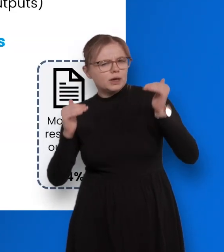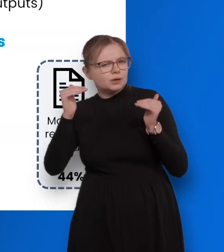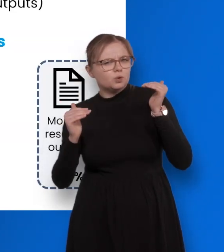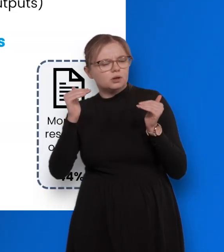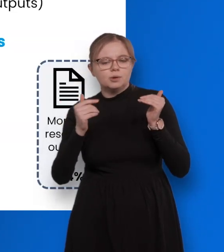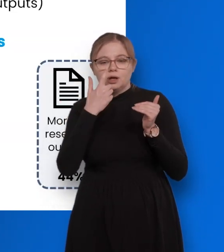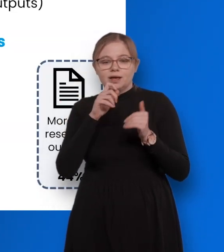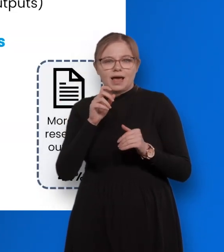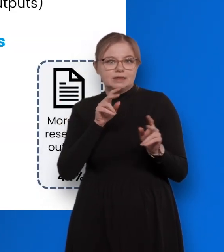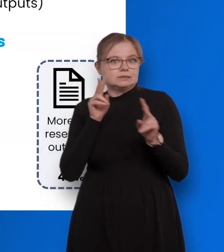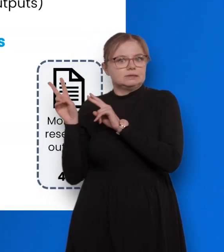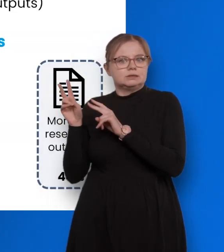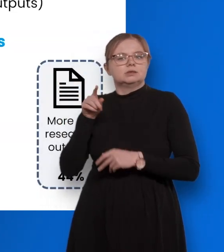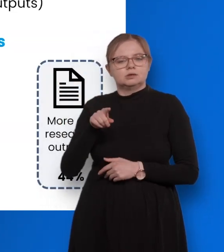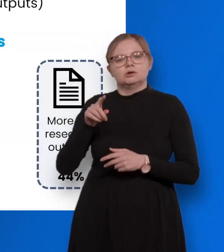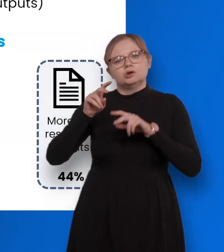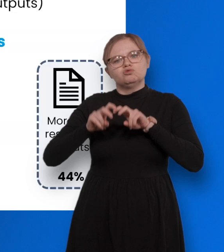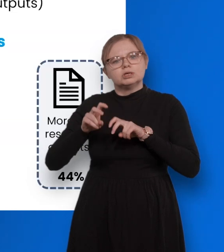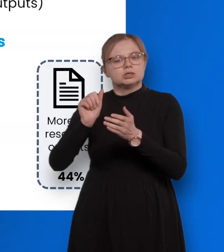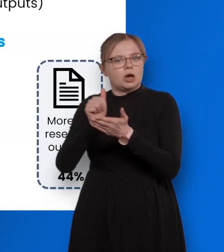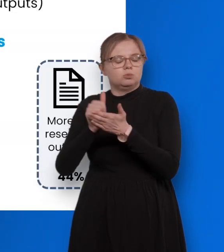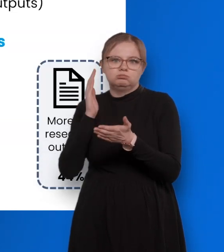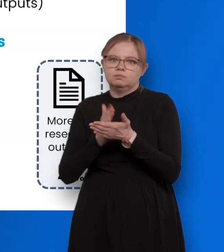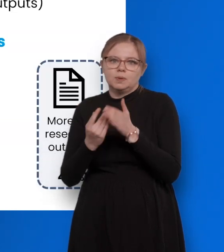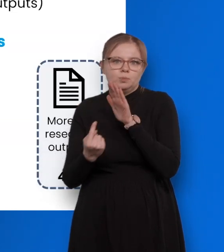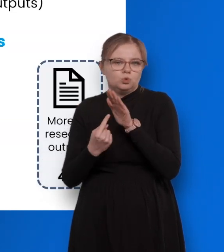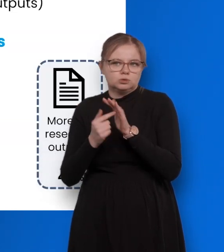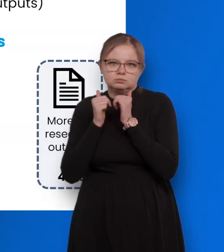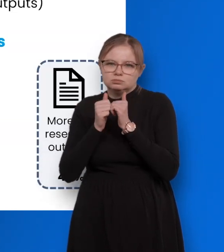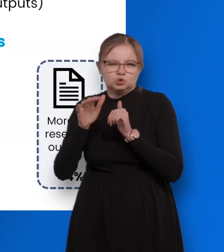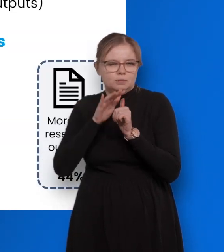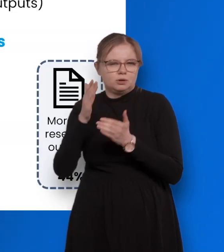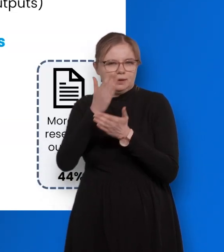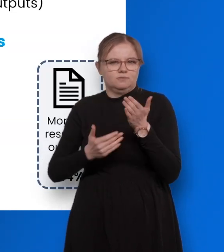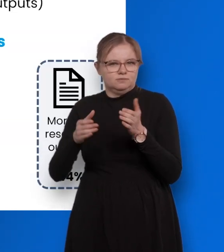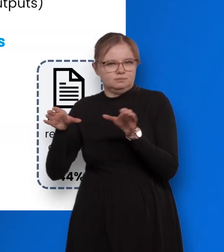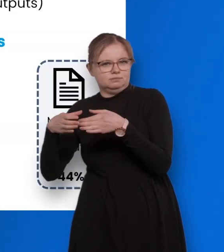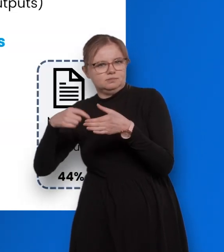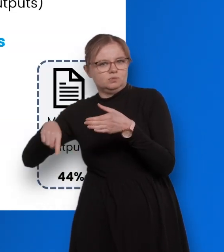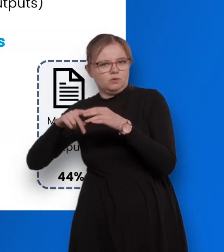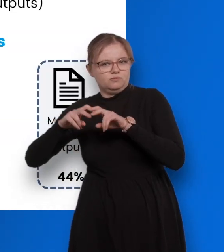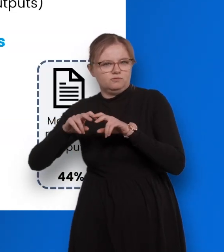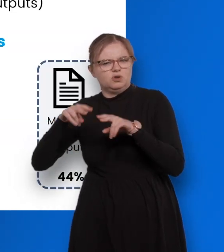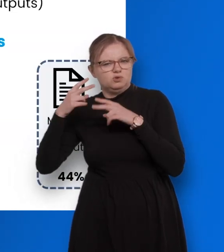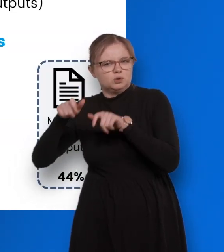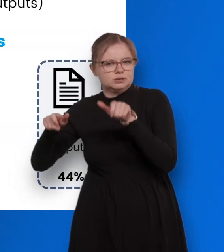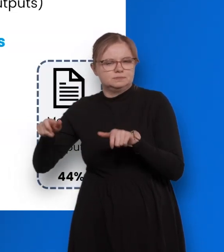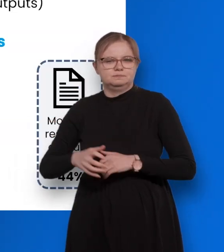see that research outputs really are quite important to nearly half of reviewers. Next slide, please.